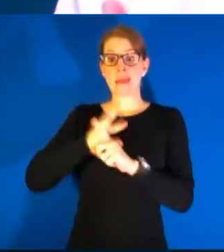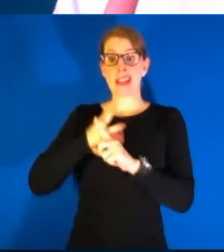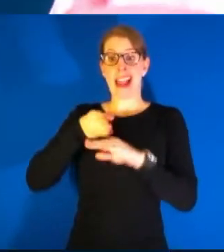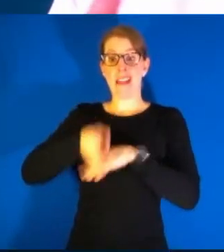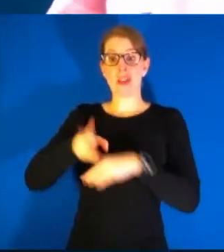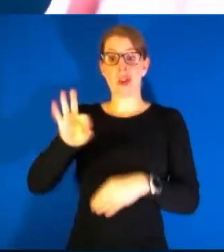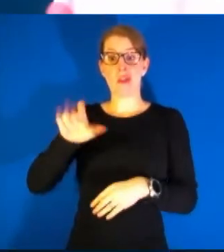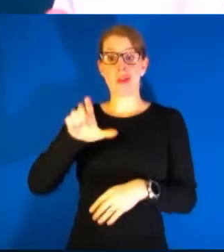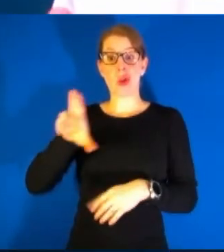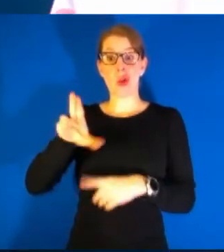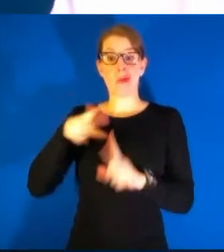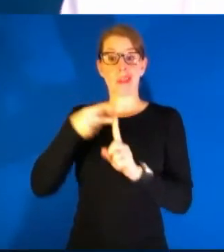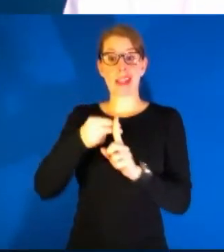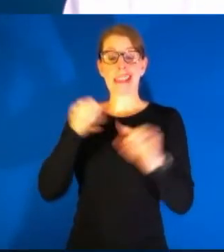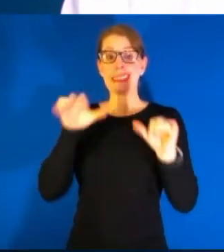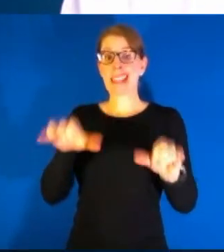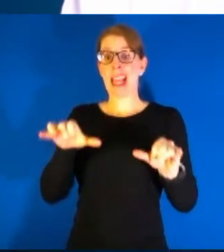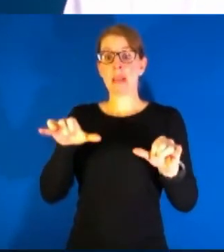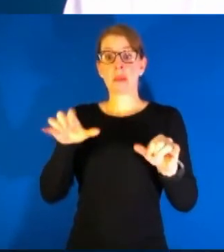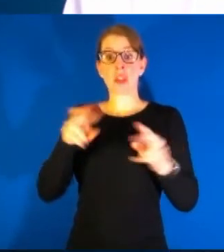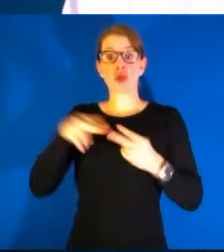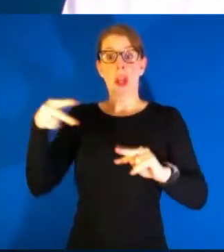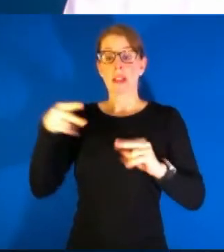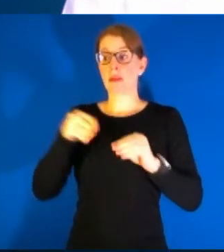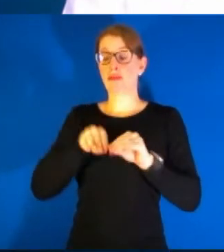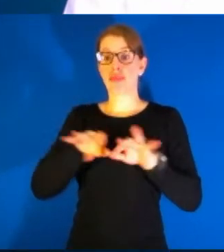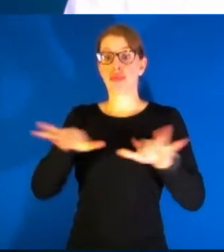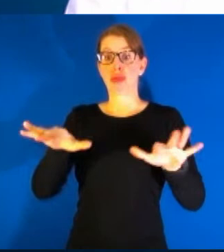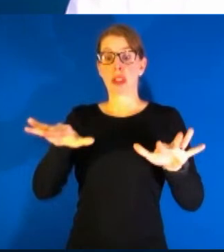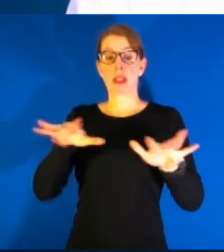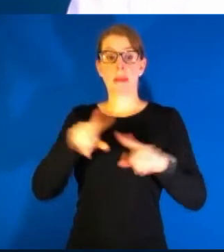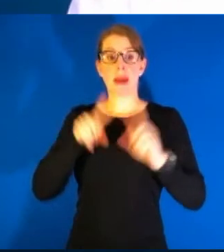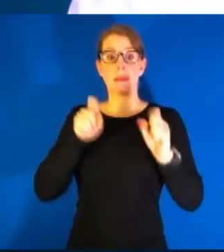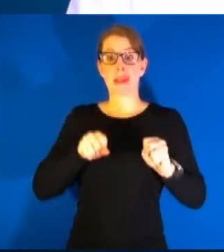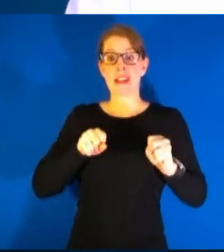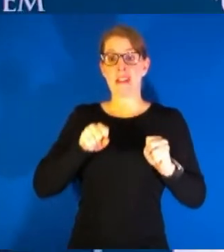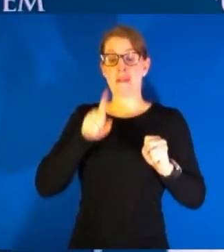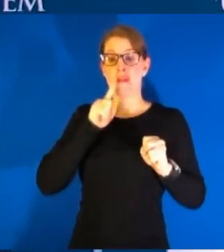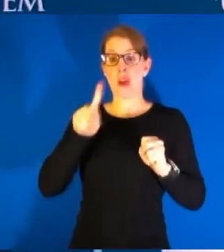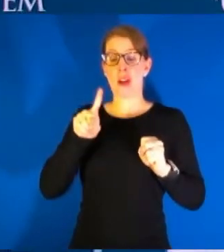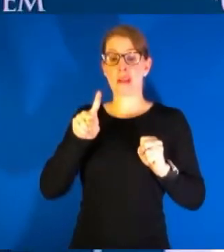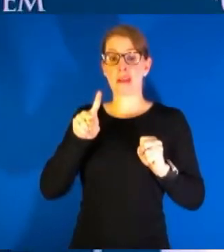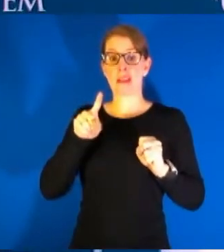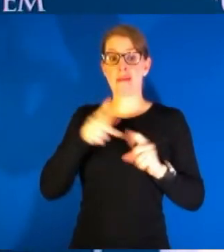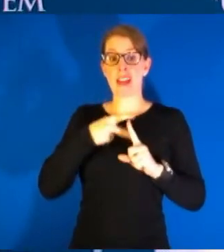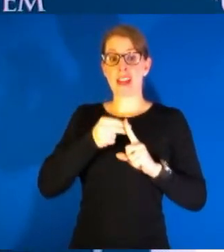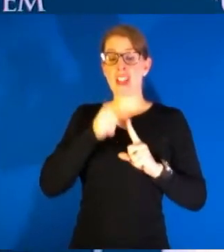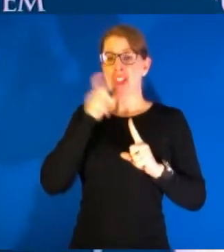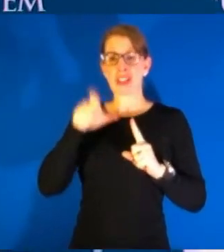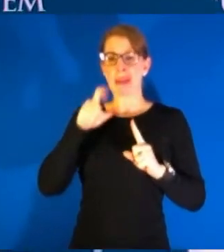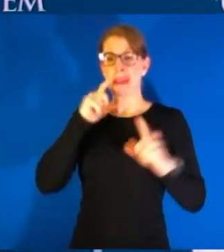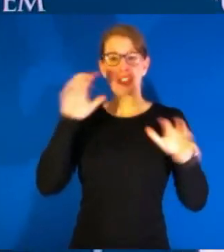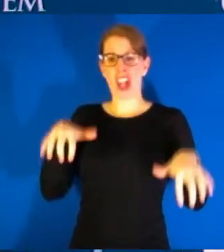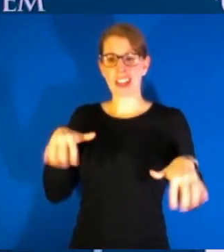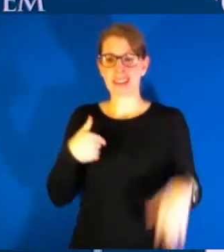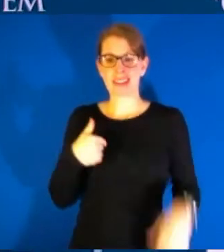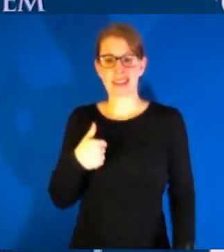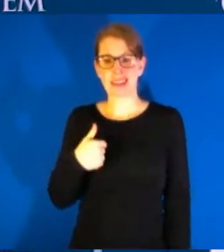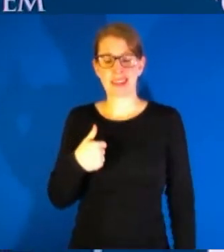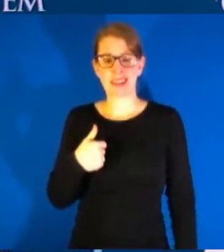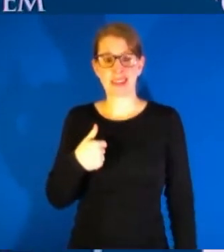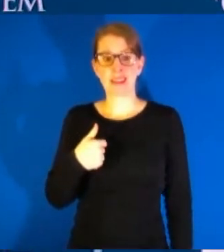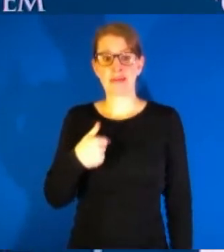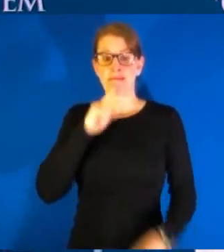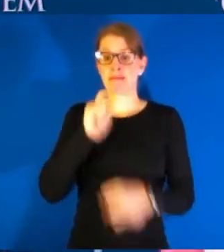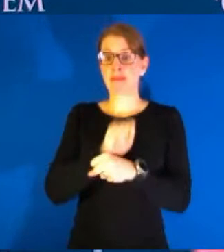though it's the same strains out there, you've really lost a lot of the protection from the influenza vaccine. So we really shouldn't be surprised that this is acting